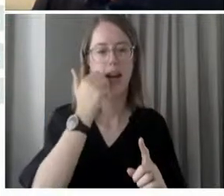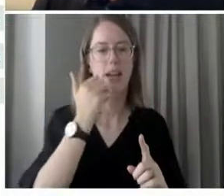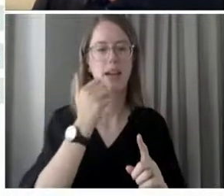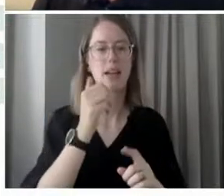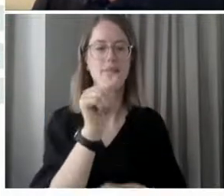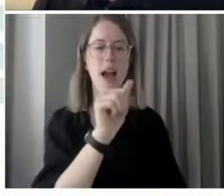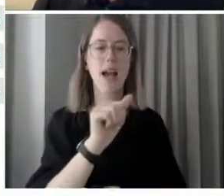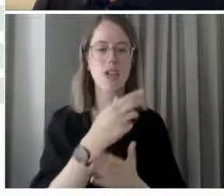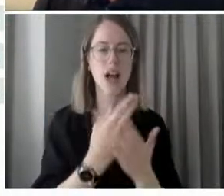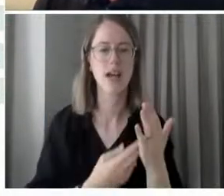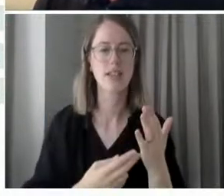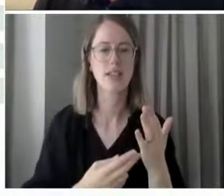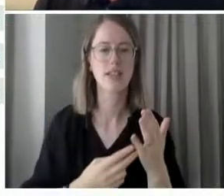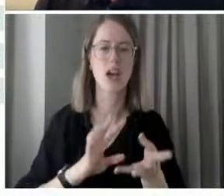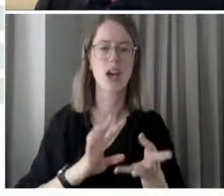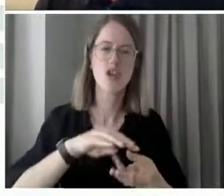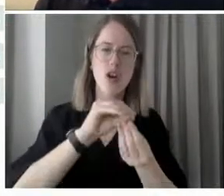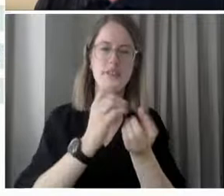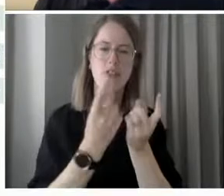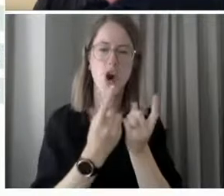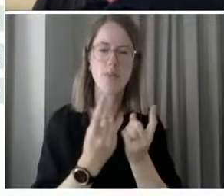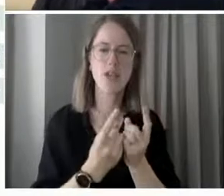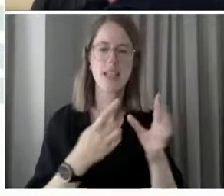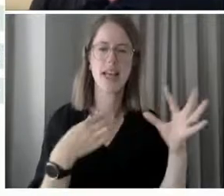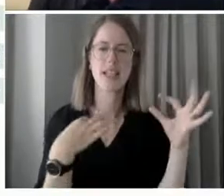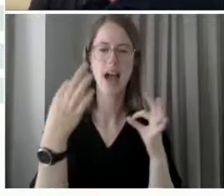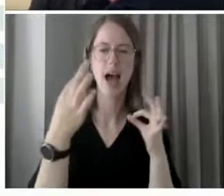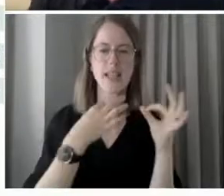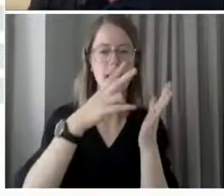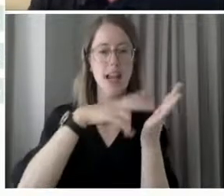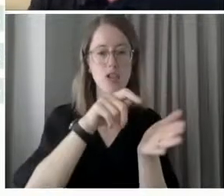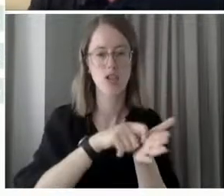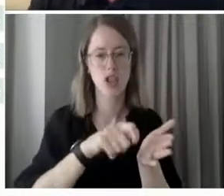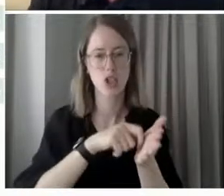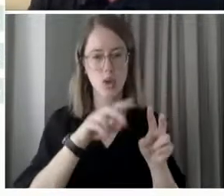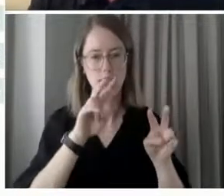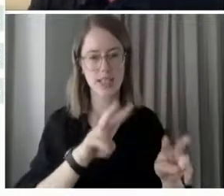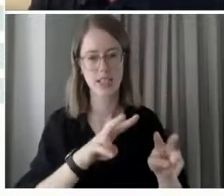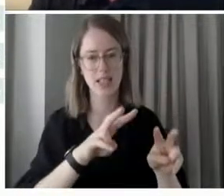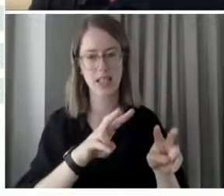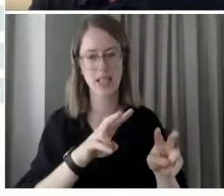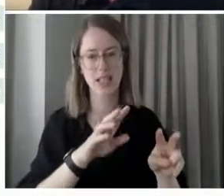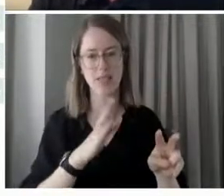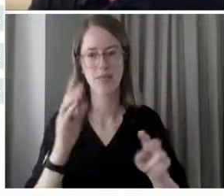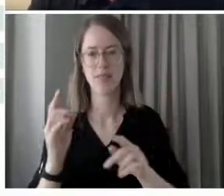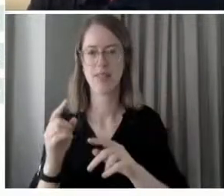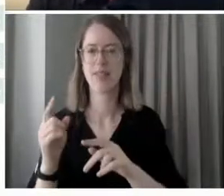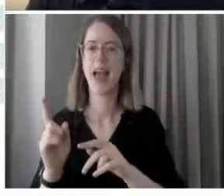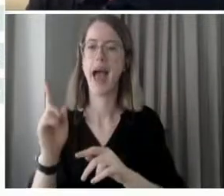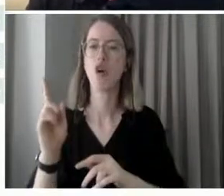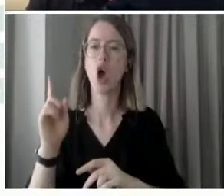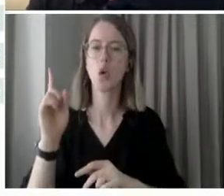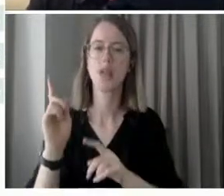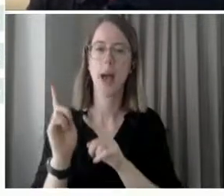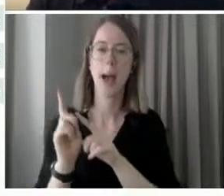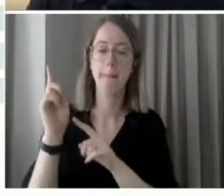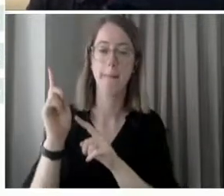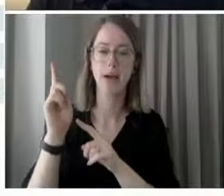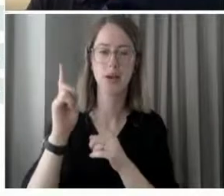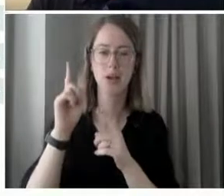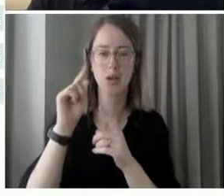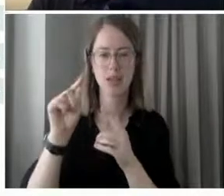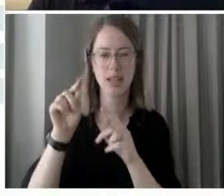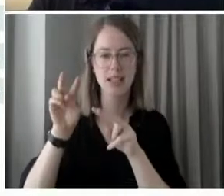arts, craft and object art, dance and literature. And you can see on the right-hand side where these little arrows are pointing up, you can just see